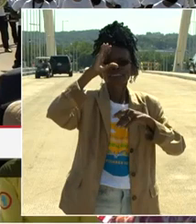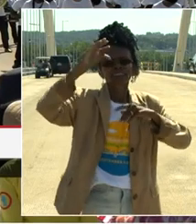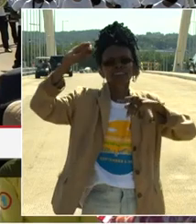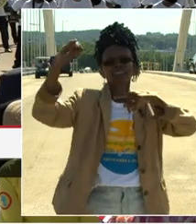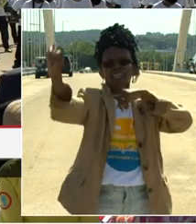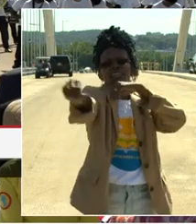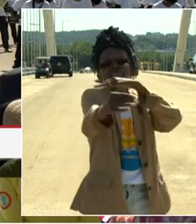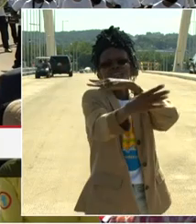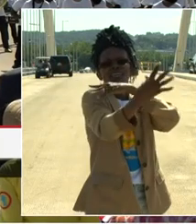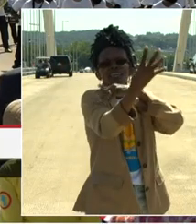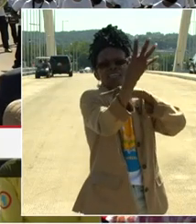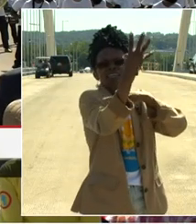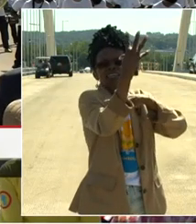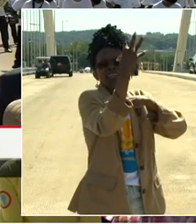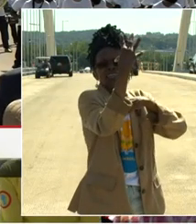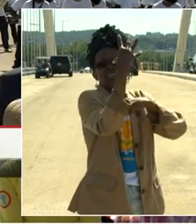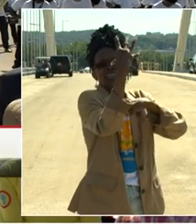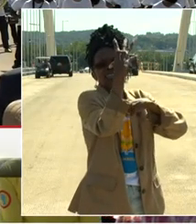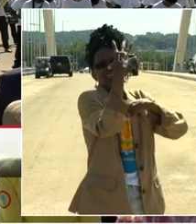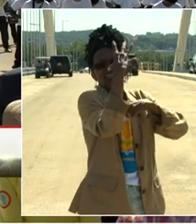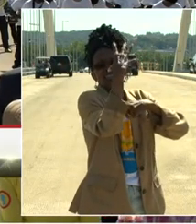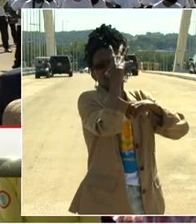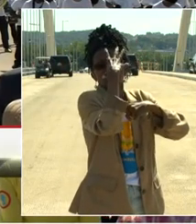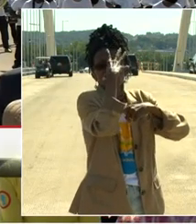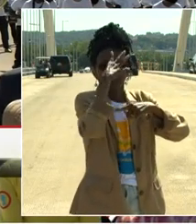rising sun